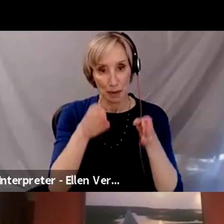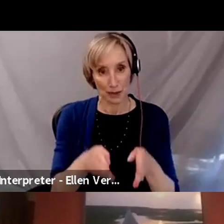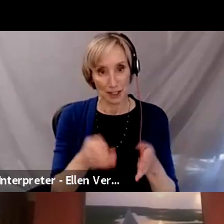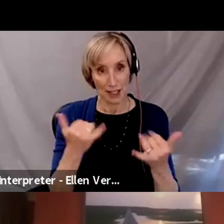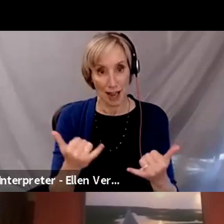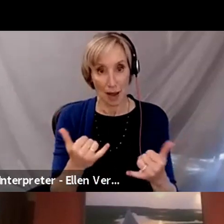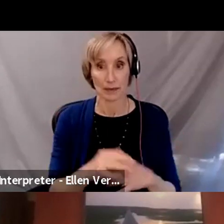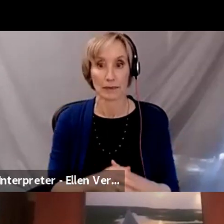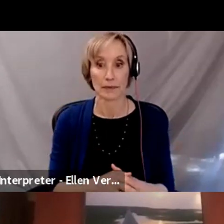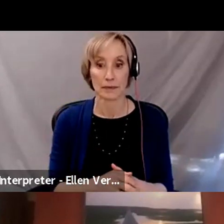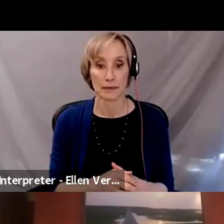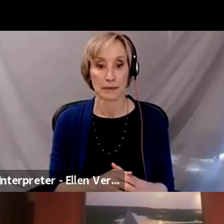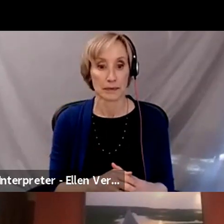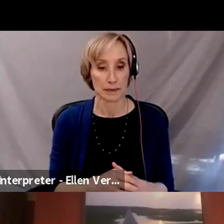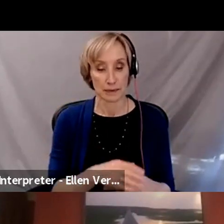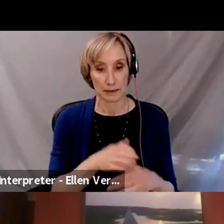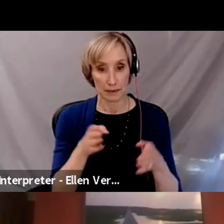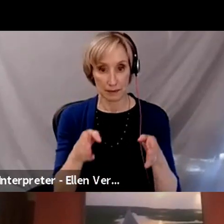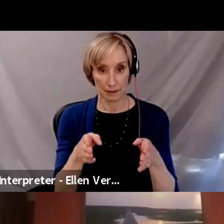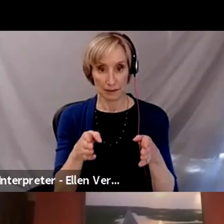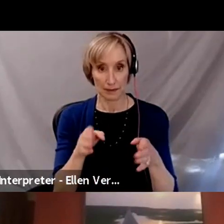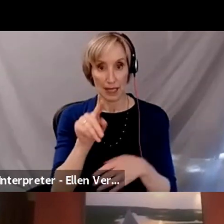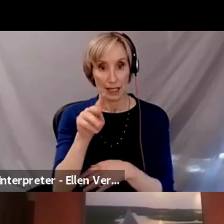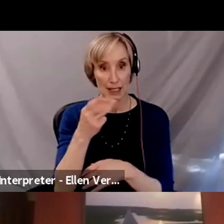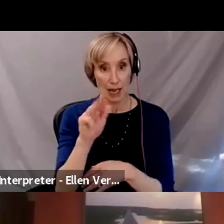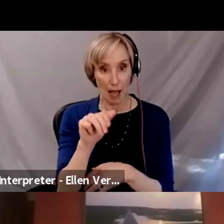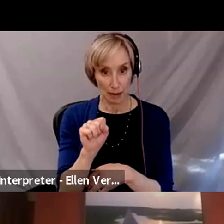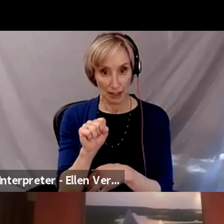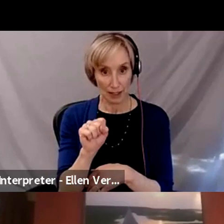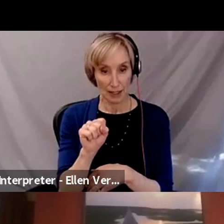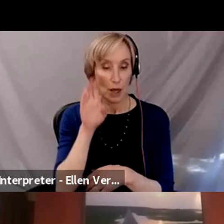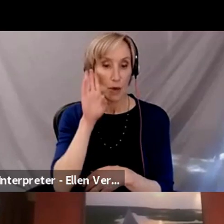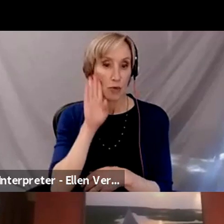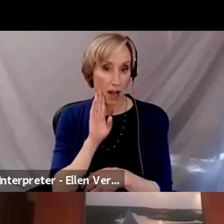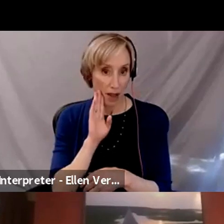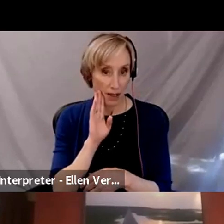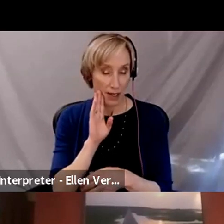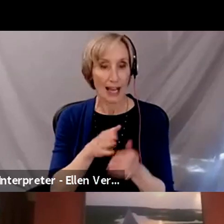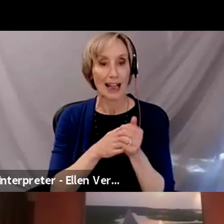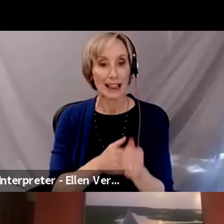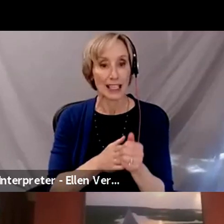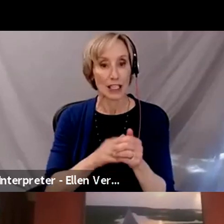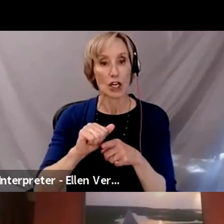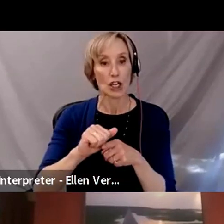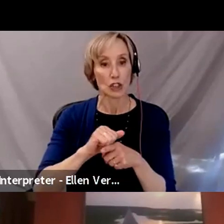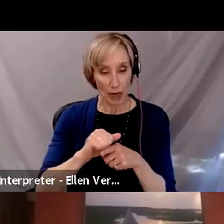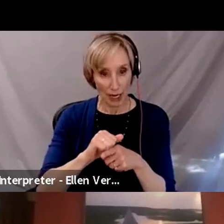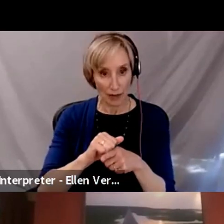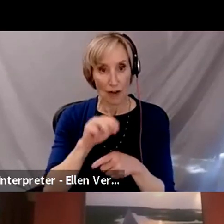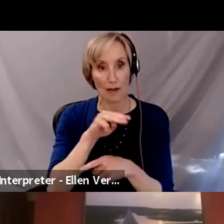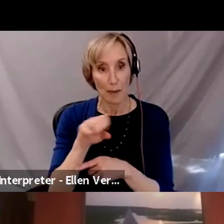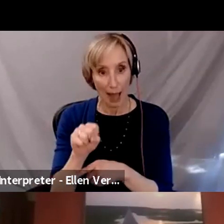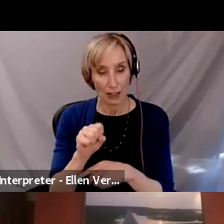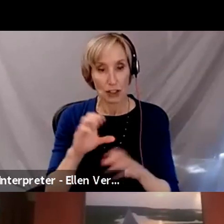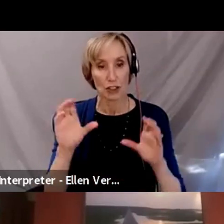Thomas Brown is a trauma educator and has been a lead trainer of the Massachusetts Certified Peer